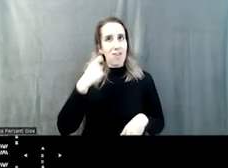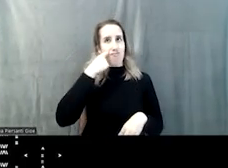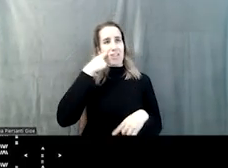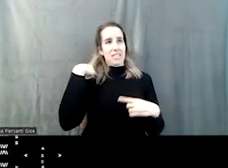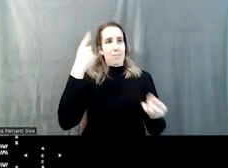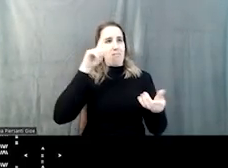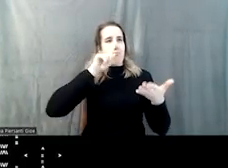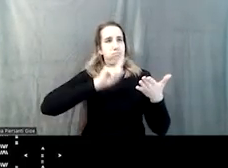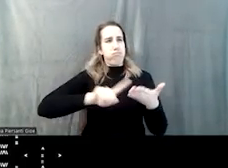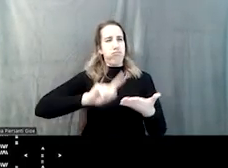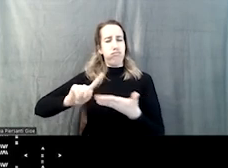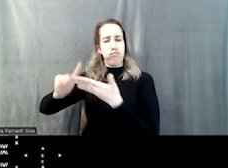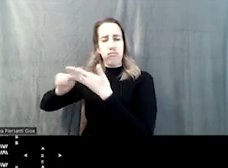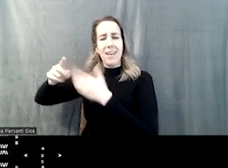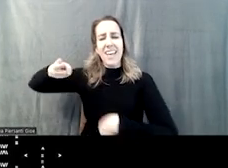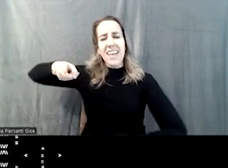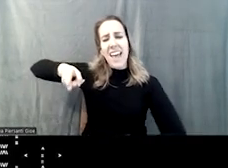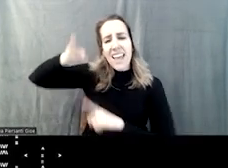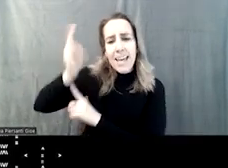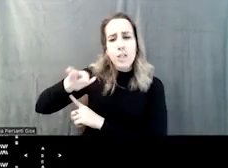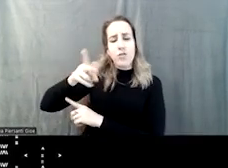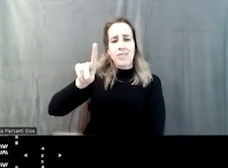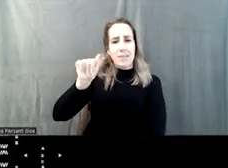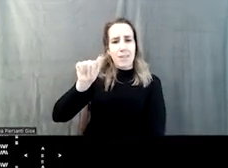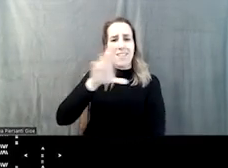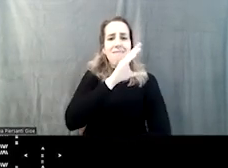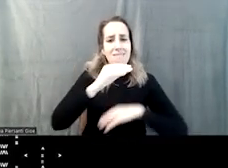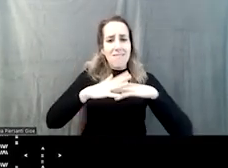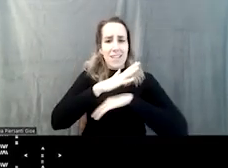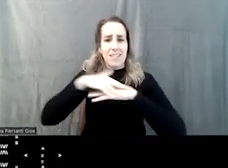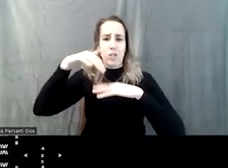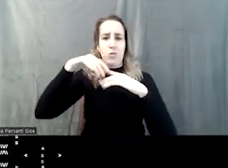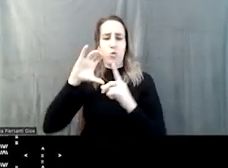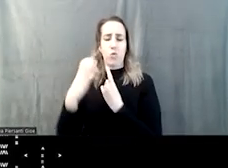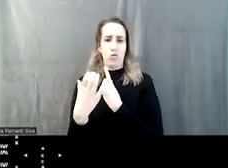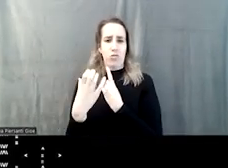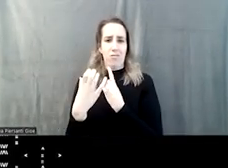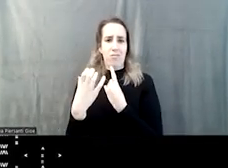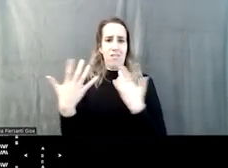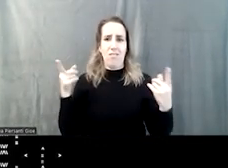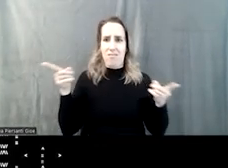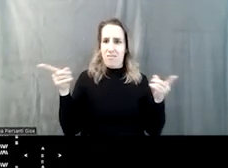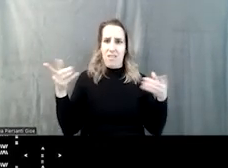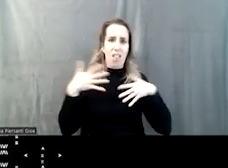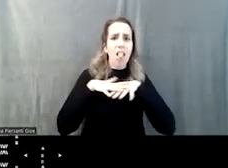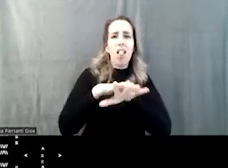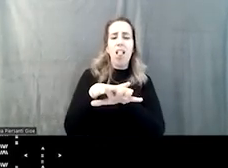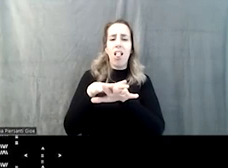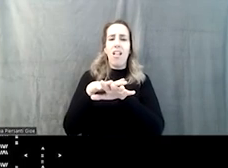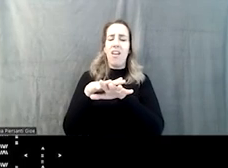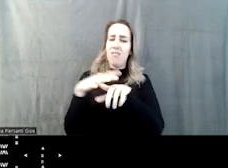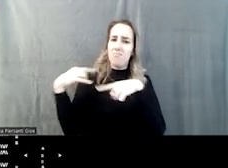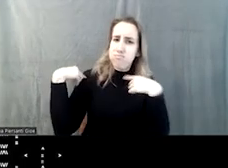at, is kind of looking at history of disability in Indigenous culture, and how we've always had disabled people, and how they've always